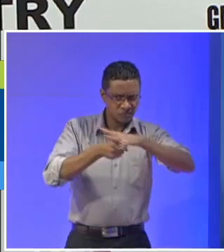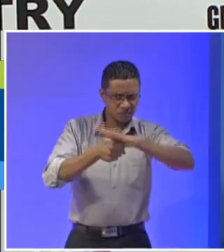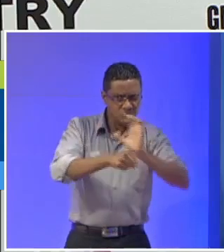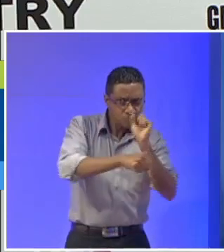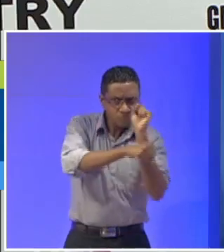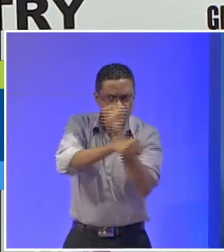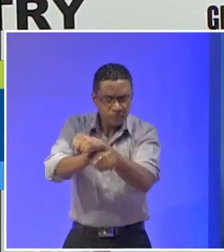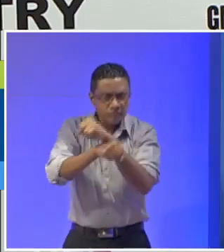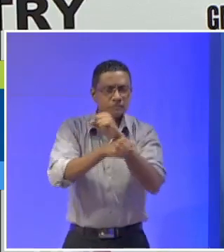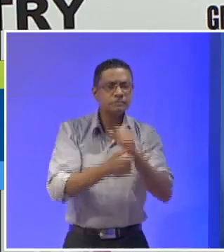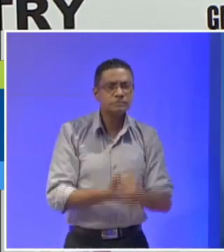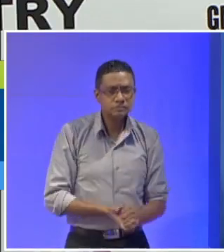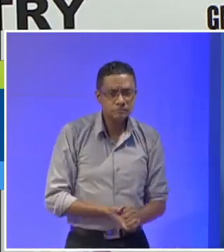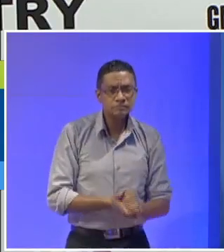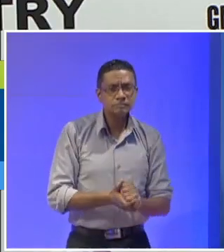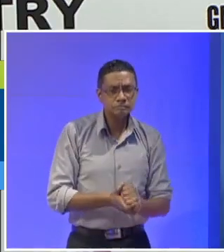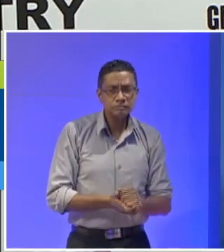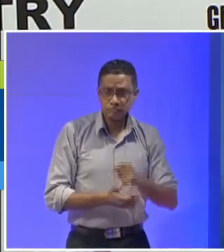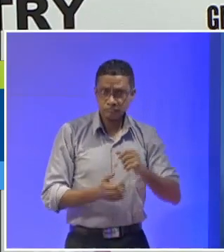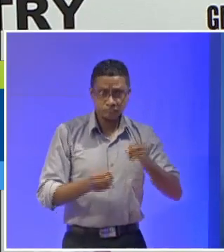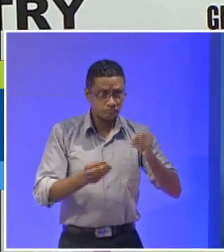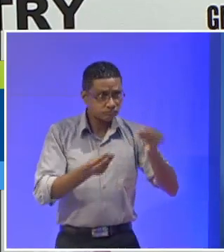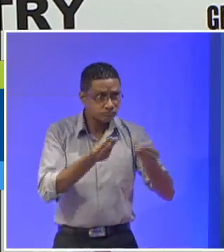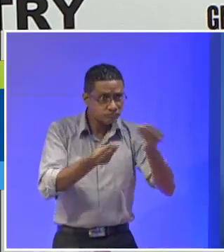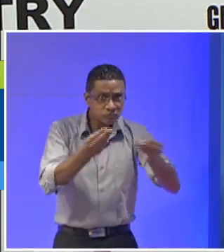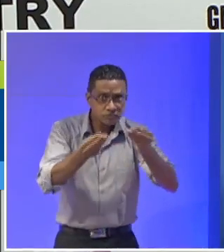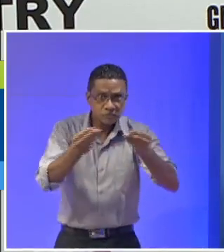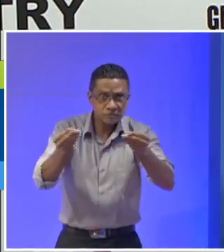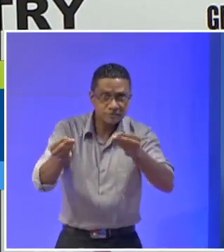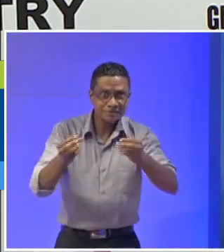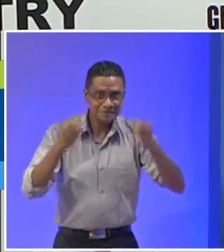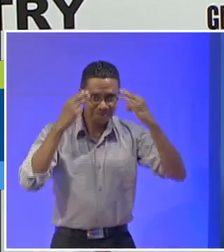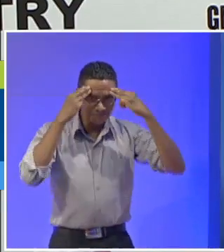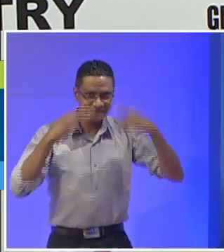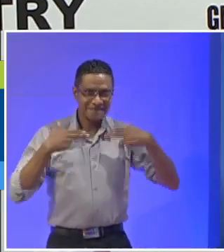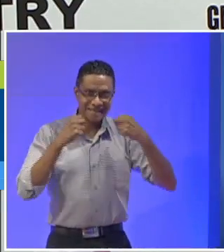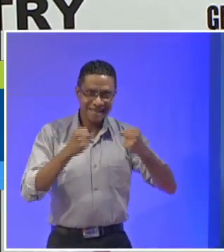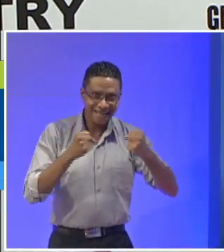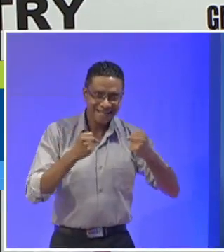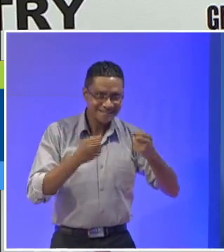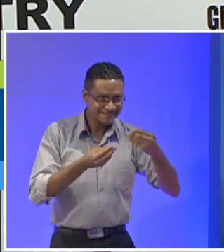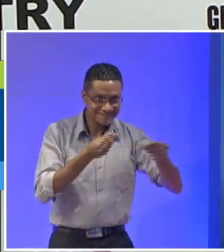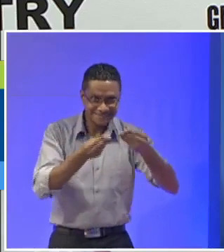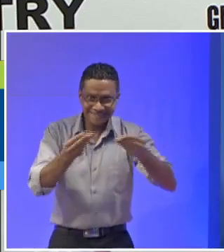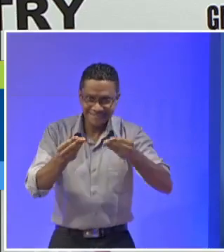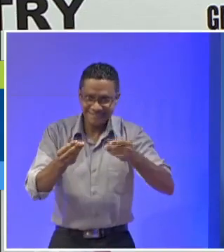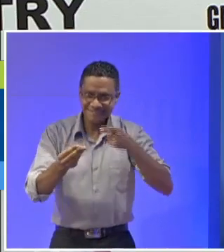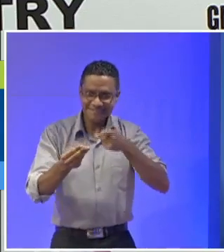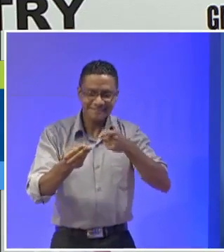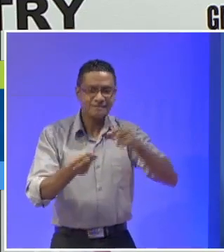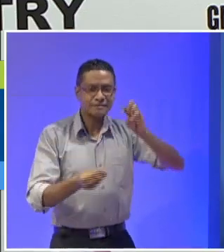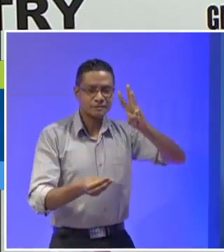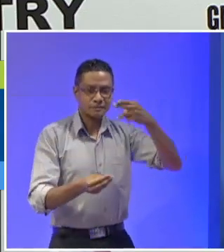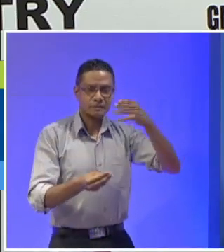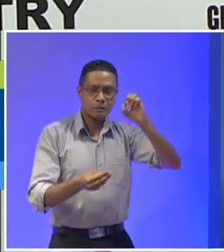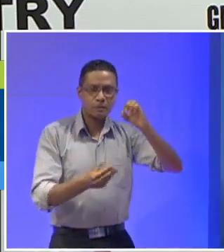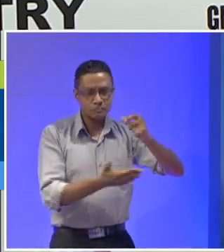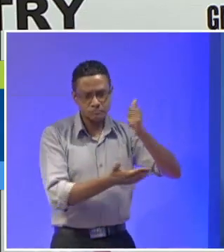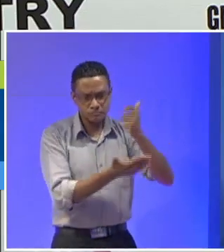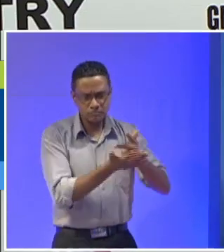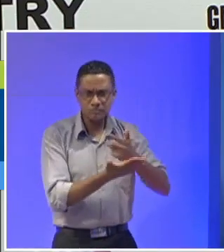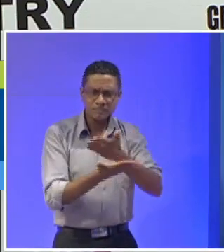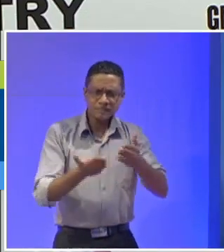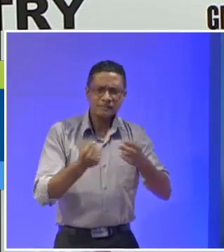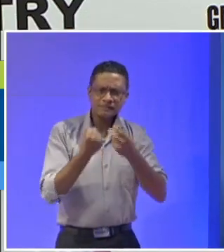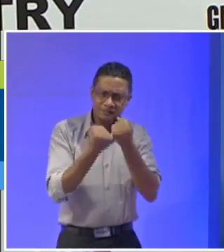COVID-19 vaccines being distributed by the Ministry of Health are all WHO approved. They are safe, they are effective, and they are